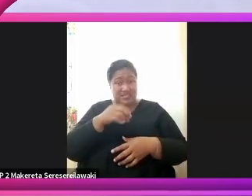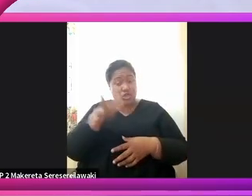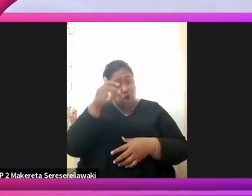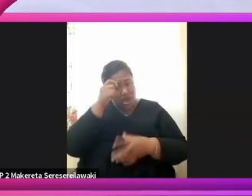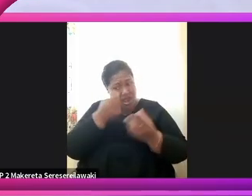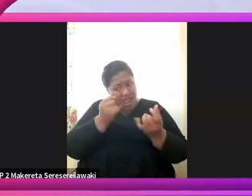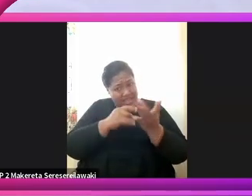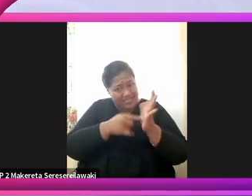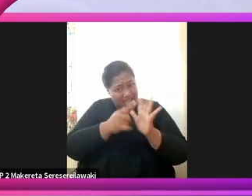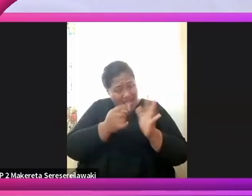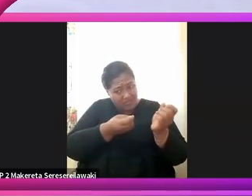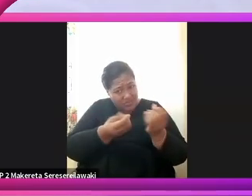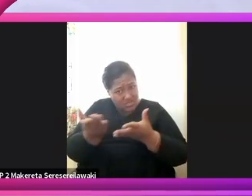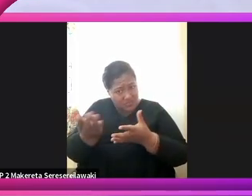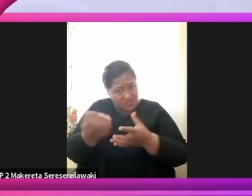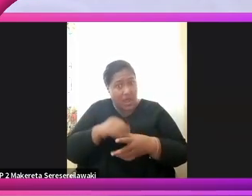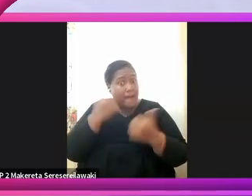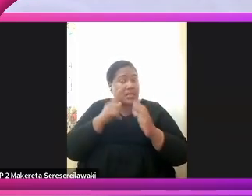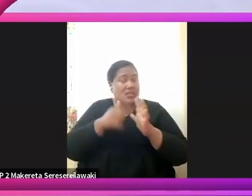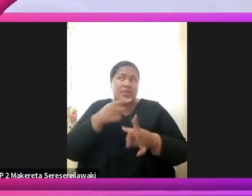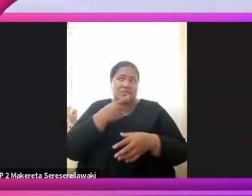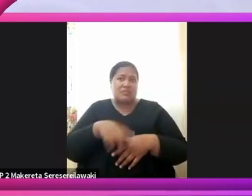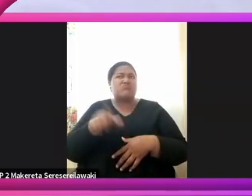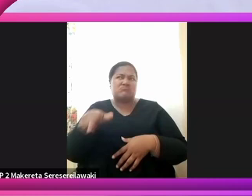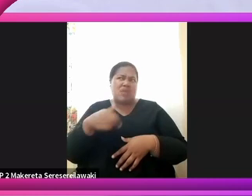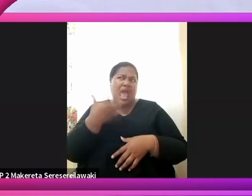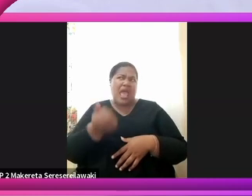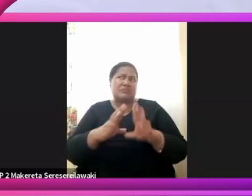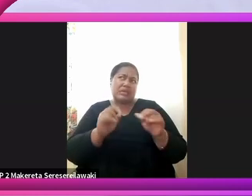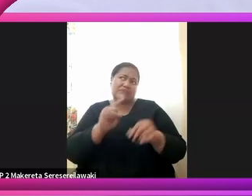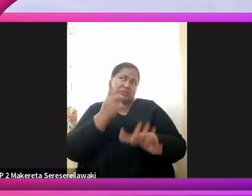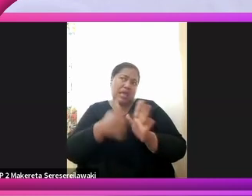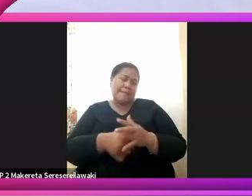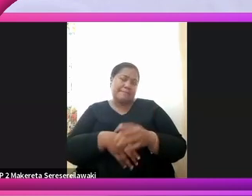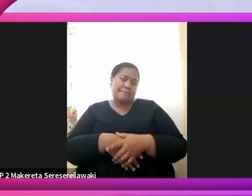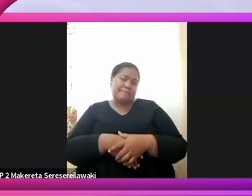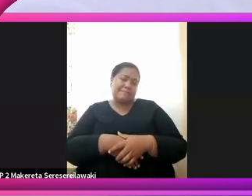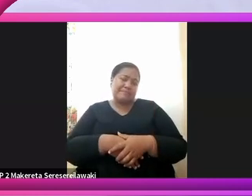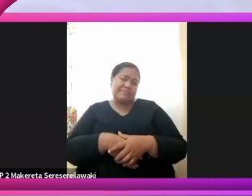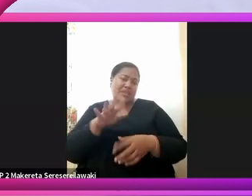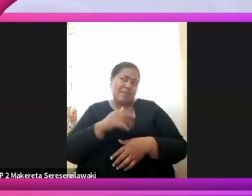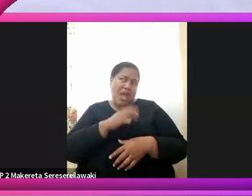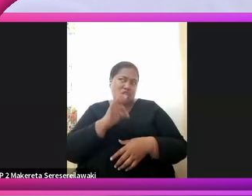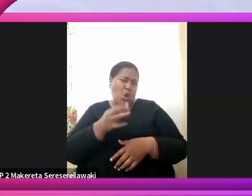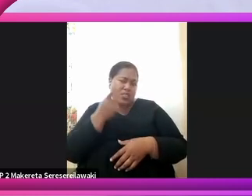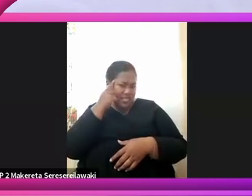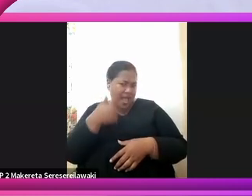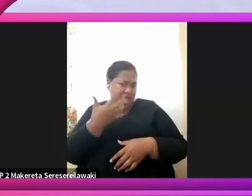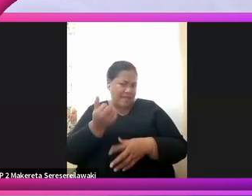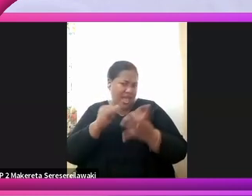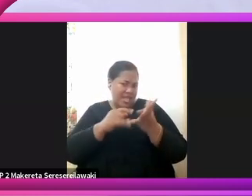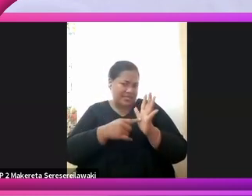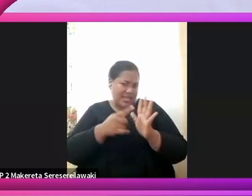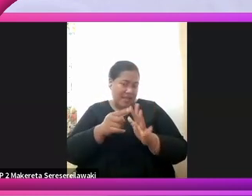of time I come across people said, oh, I just have sex for the first time. I may not, I don't think I have STI. But they don't